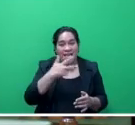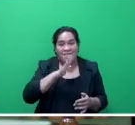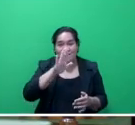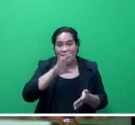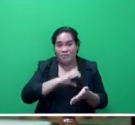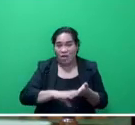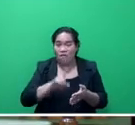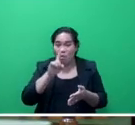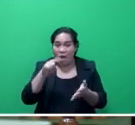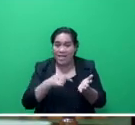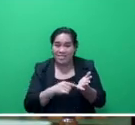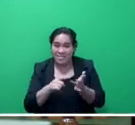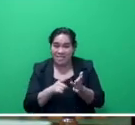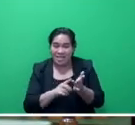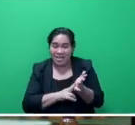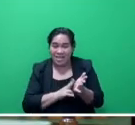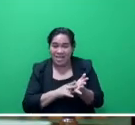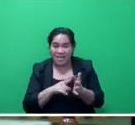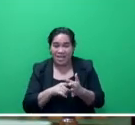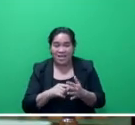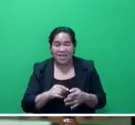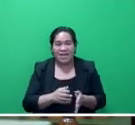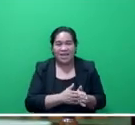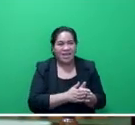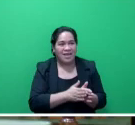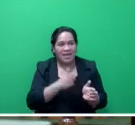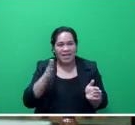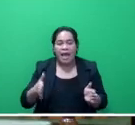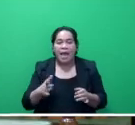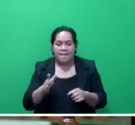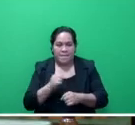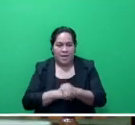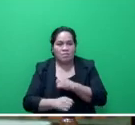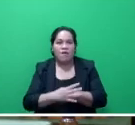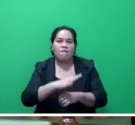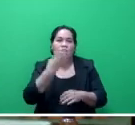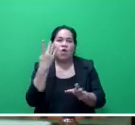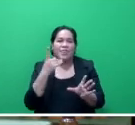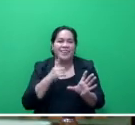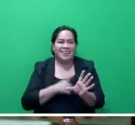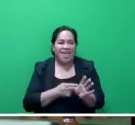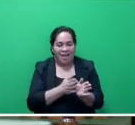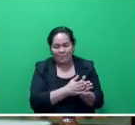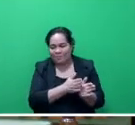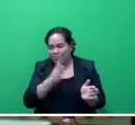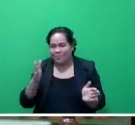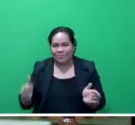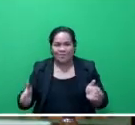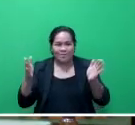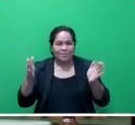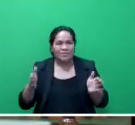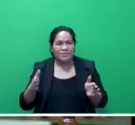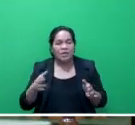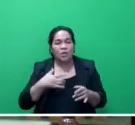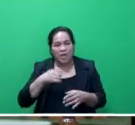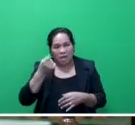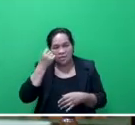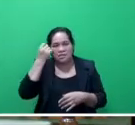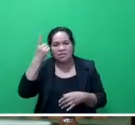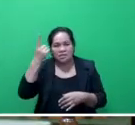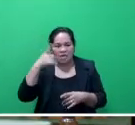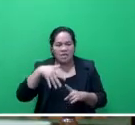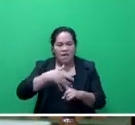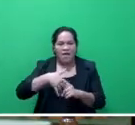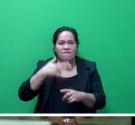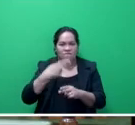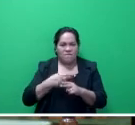the 2021 season, making this the 4th year of guaranteed cane price. We understand the plight of our farmers and government stands behind them.